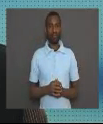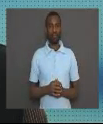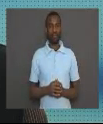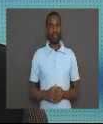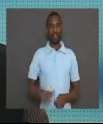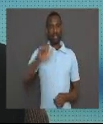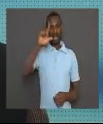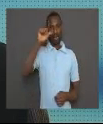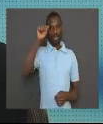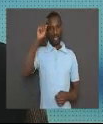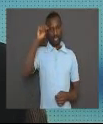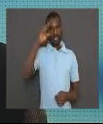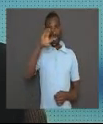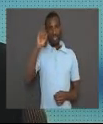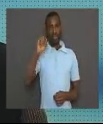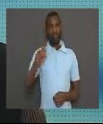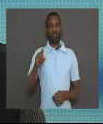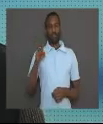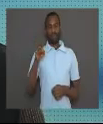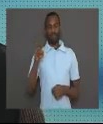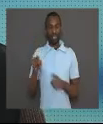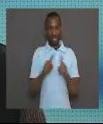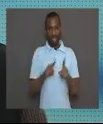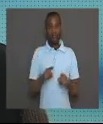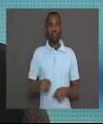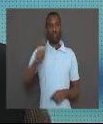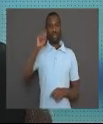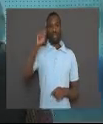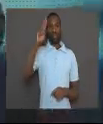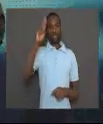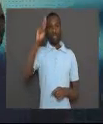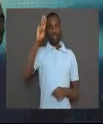streamline flow as well as turbulent flow.